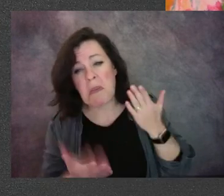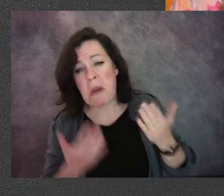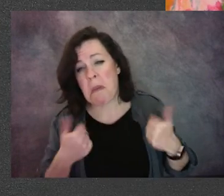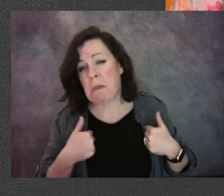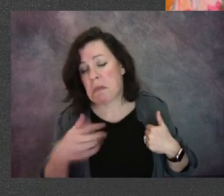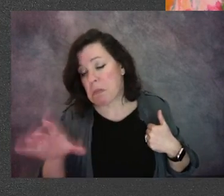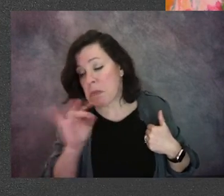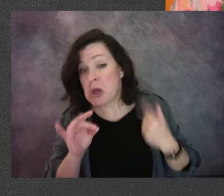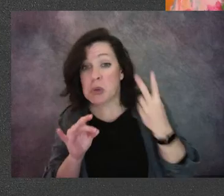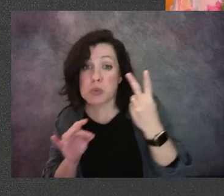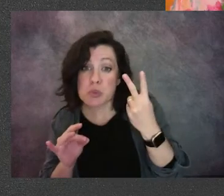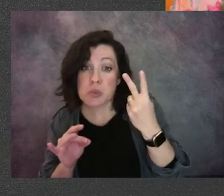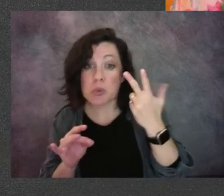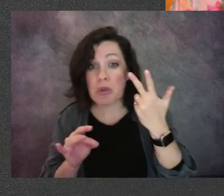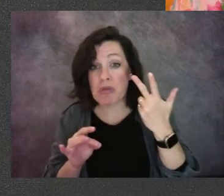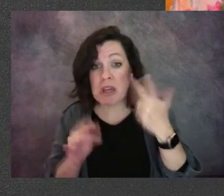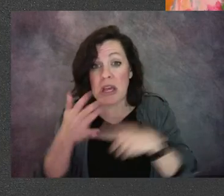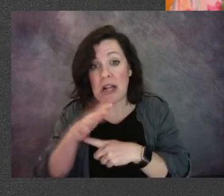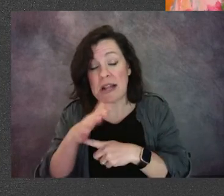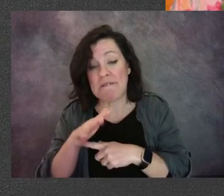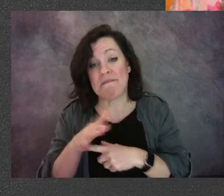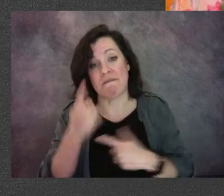Maybe I can combine some.